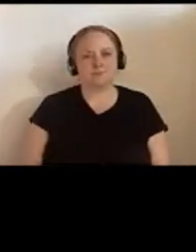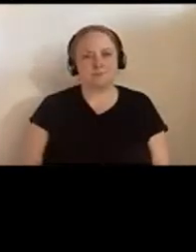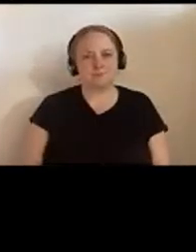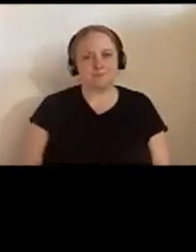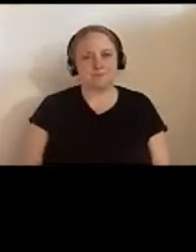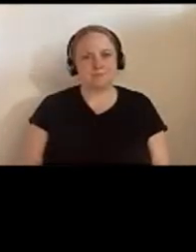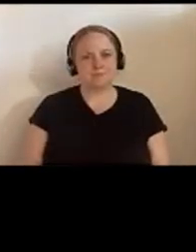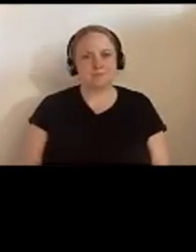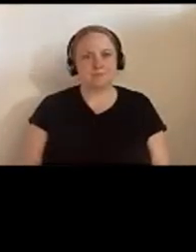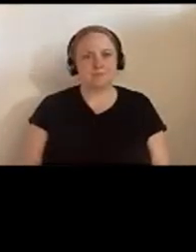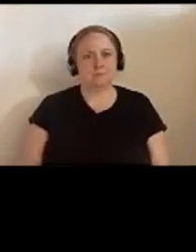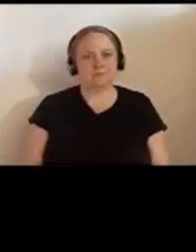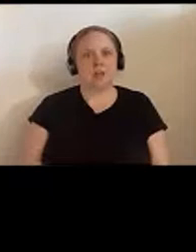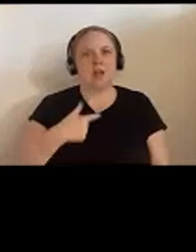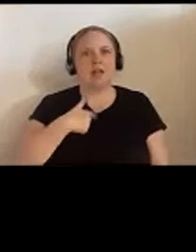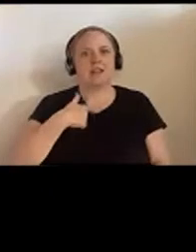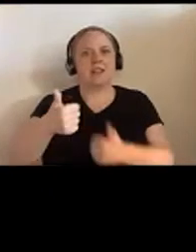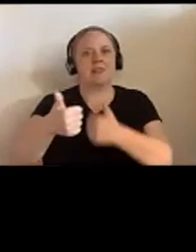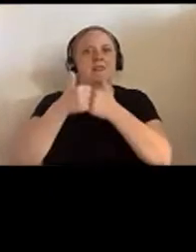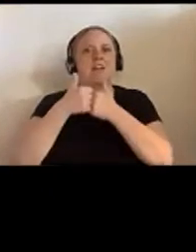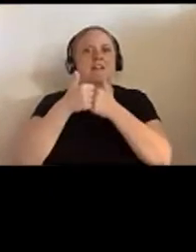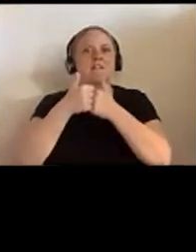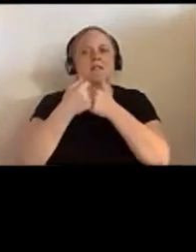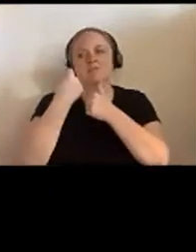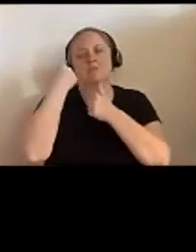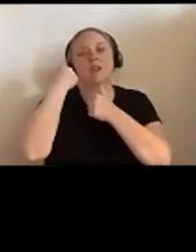had some therapy for a car accident that I was in.